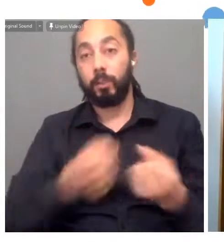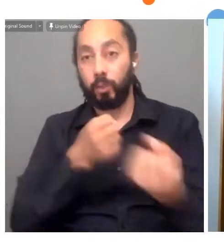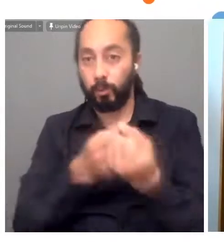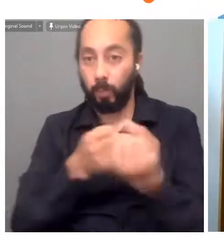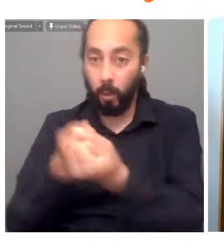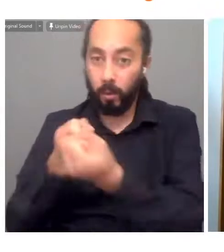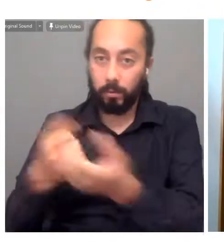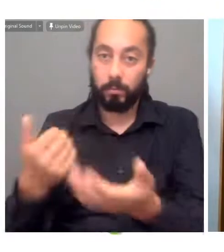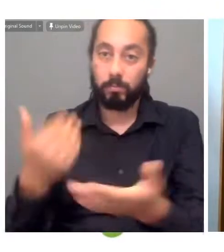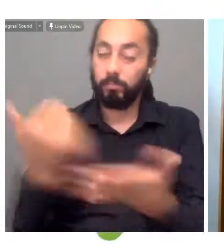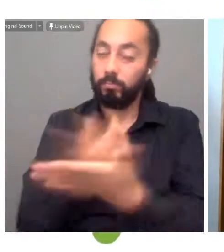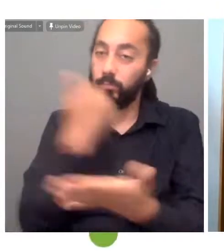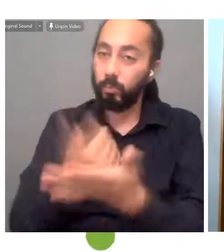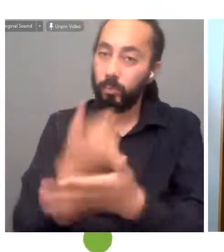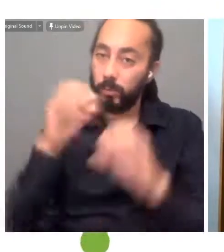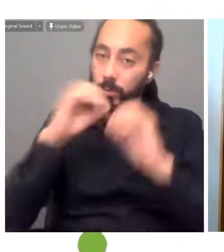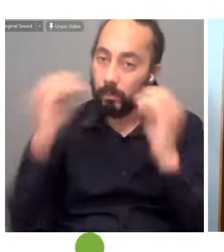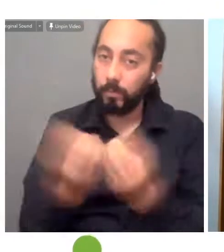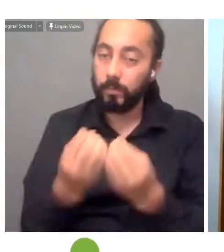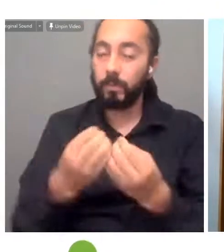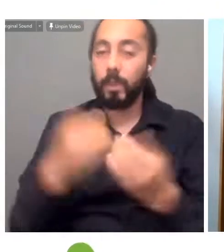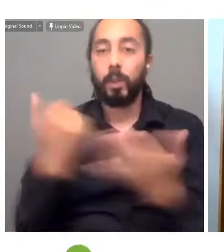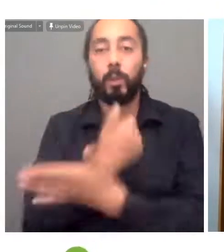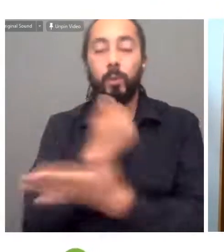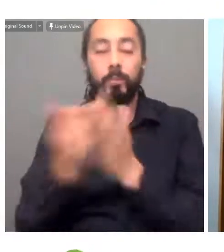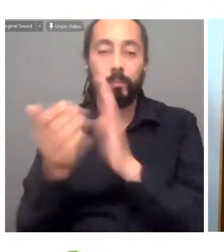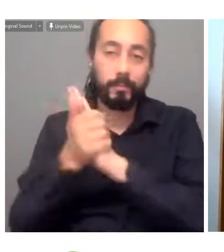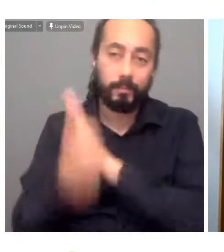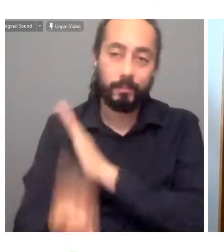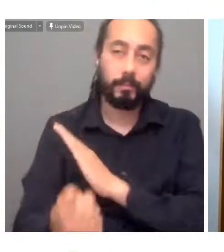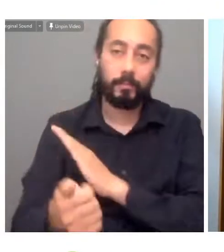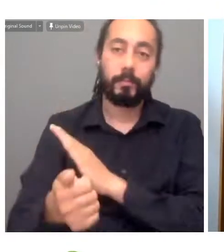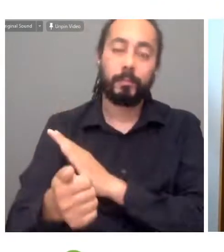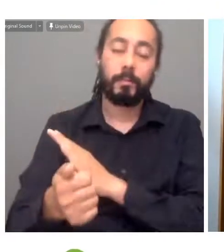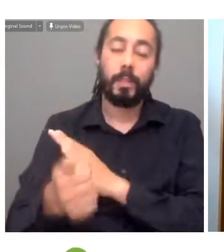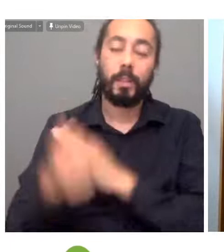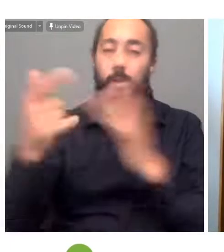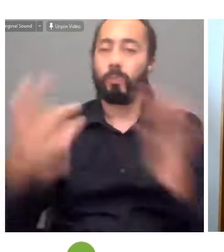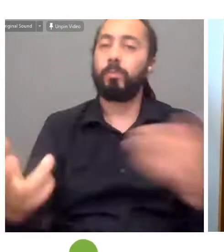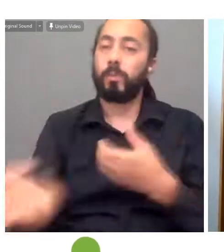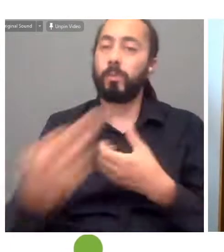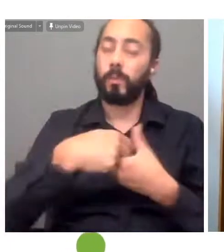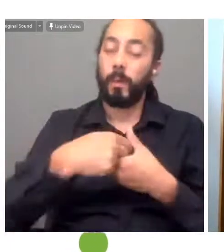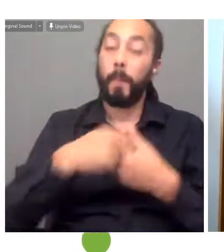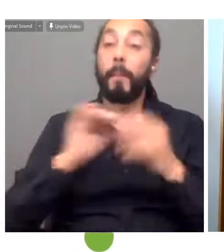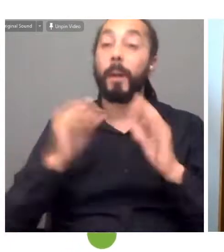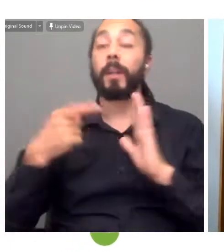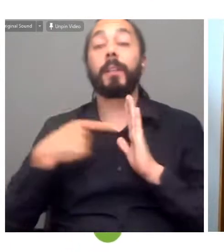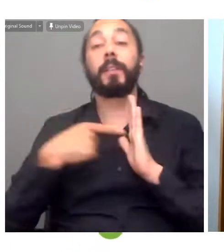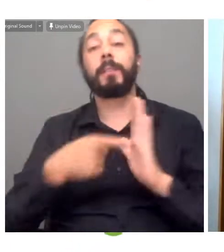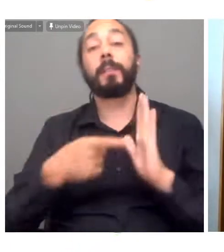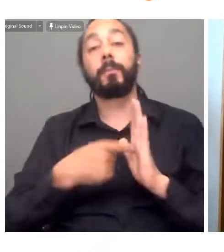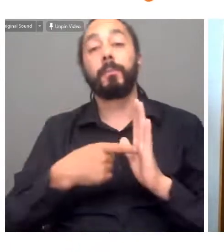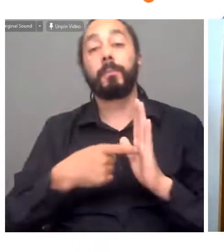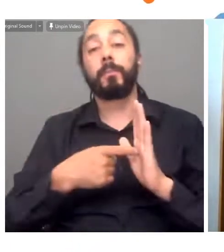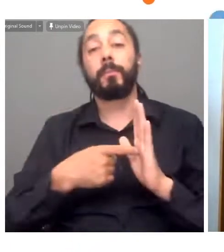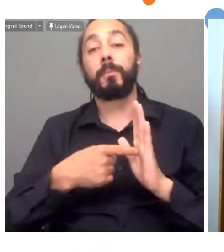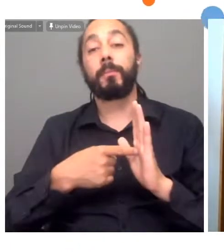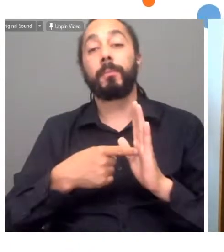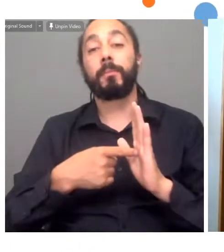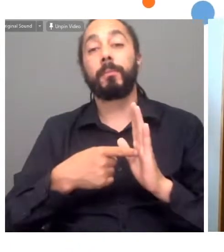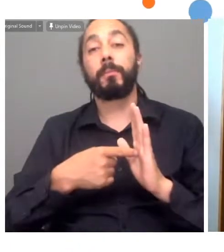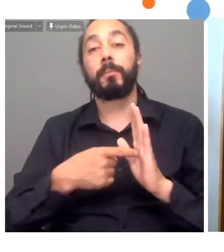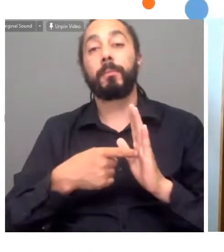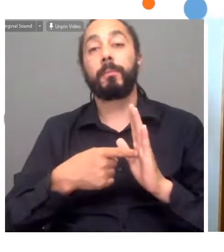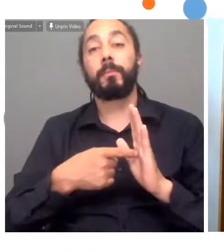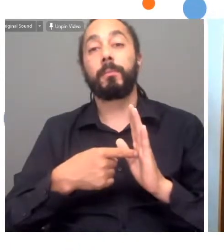new talents, new organization to come in. And to give you an example of how, in terms